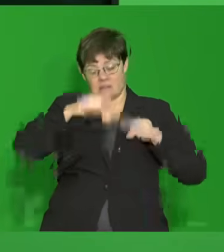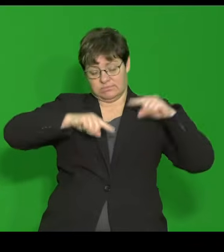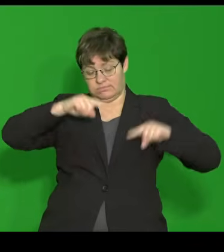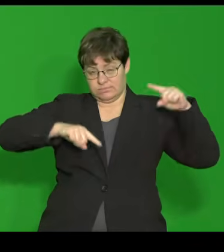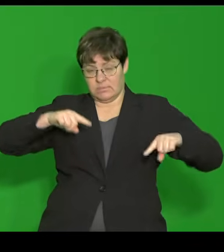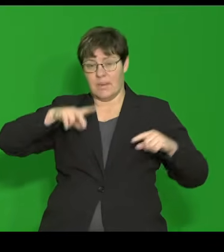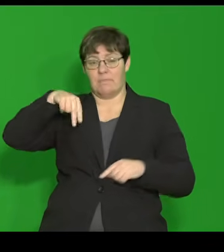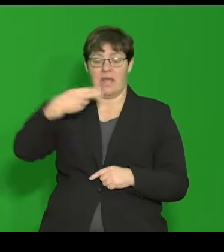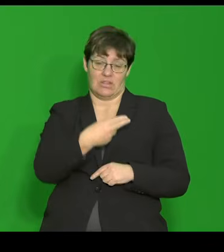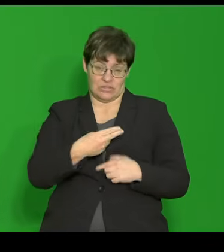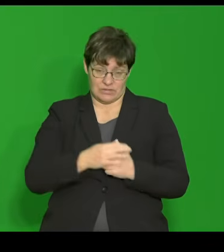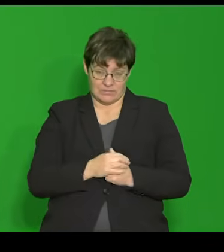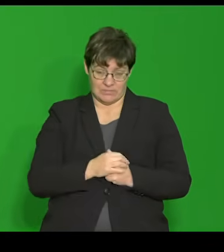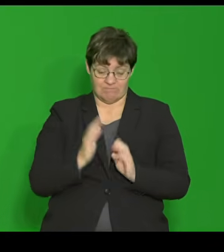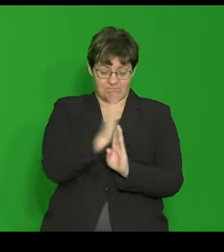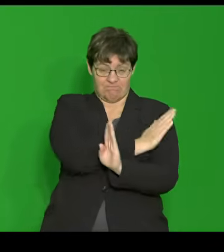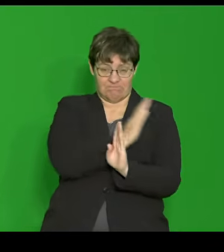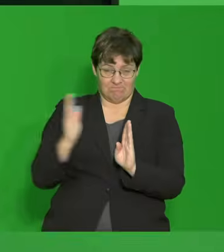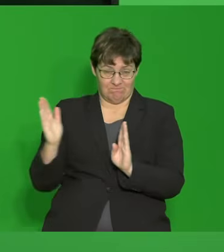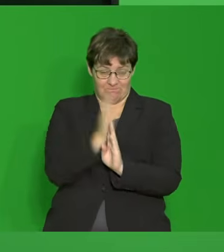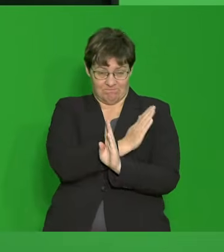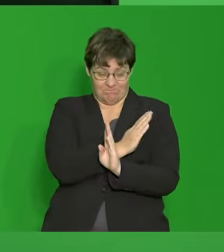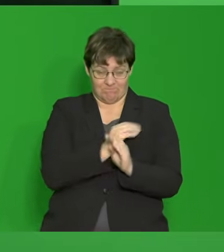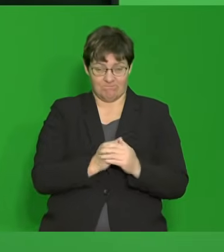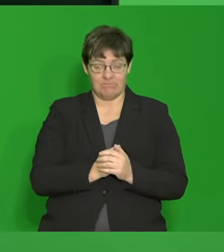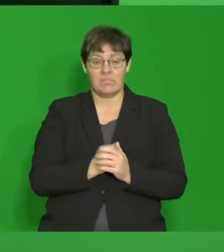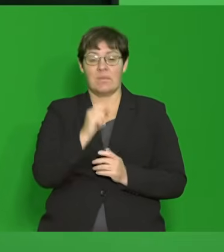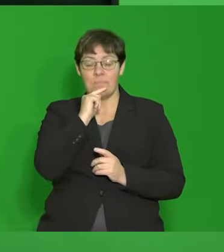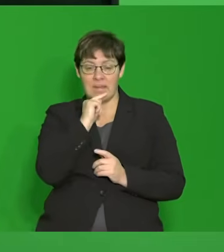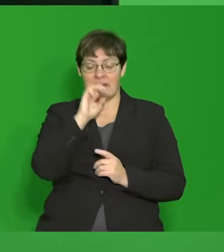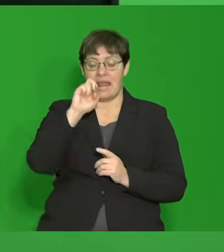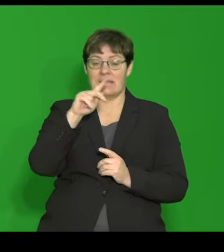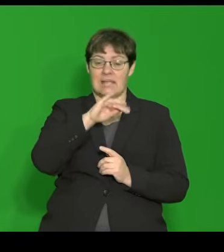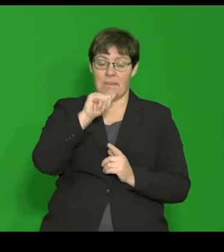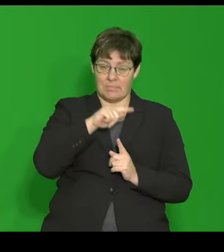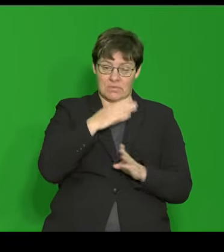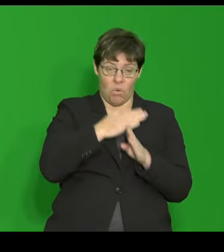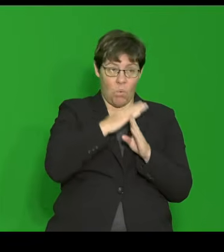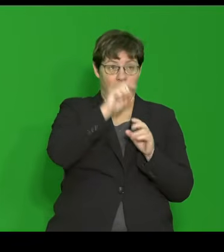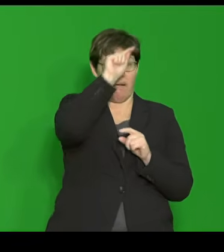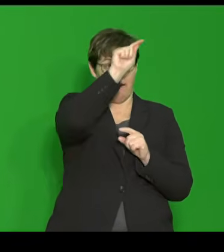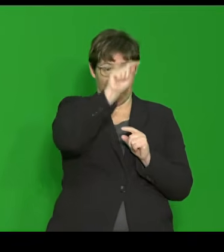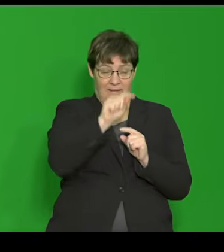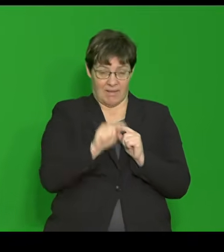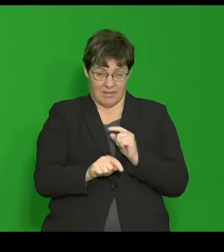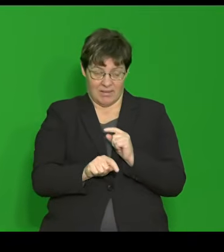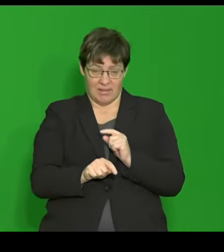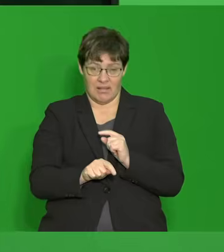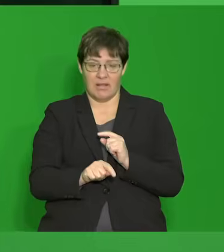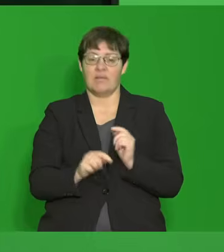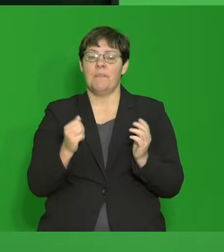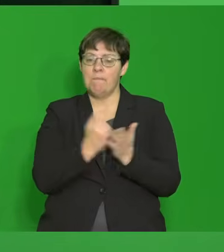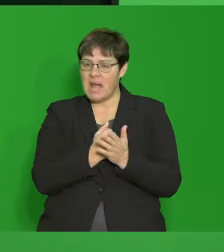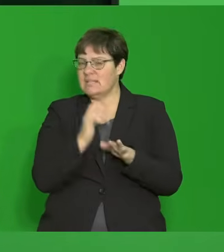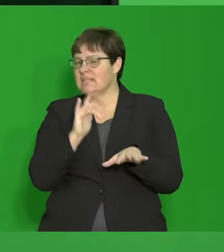different pHs. What does this mean? It means that the enzymes that function in these different organs or parts have